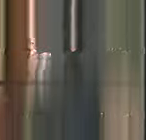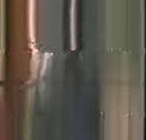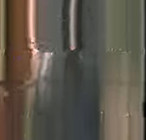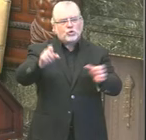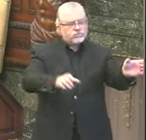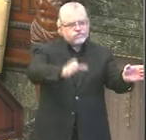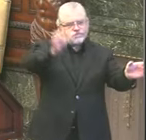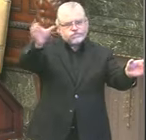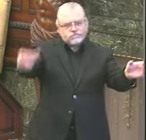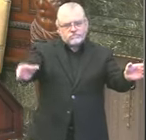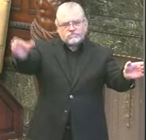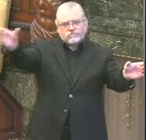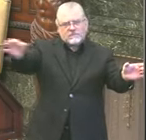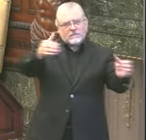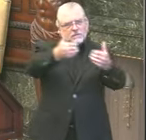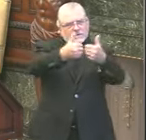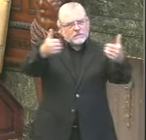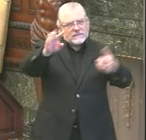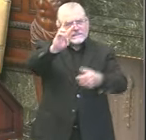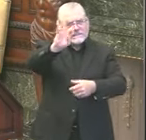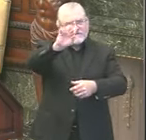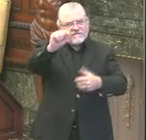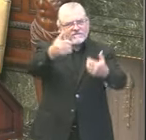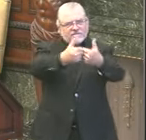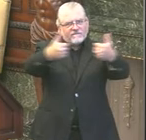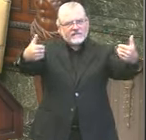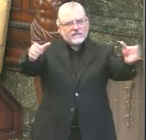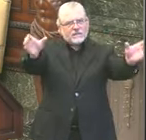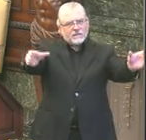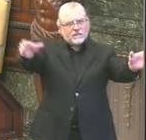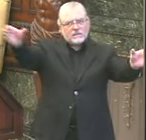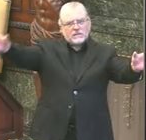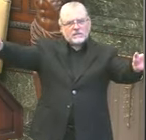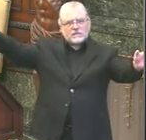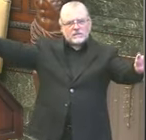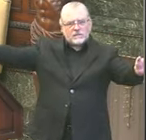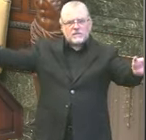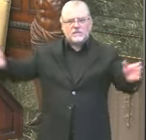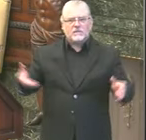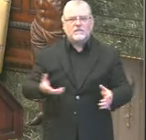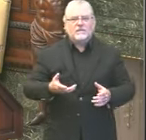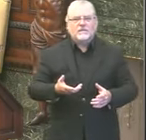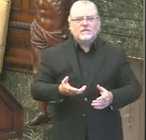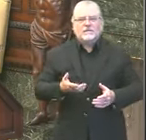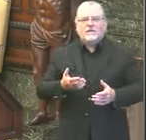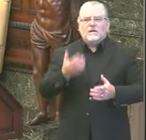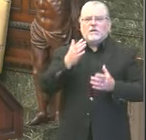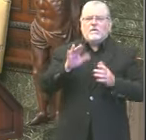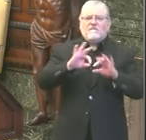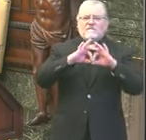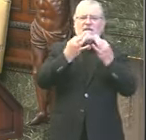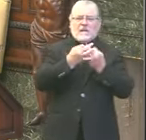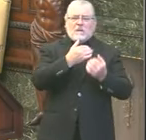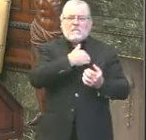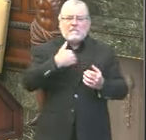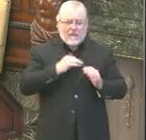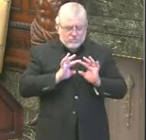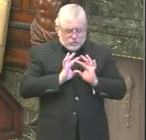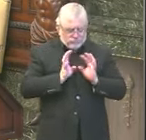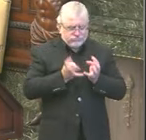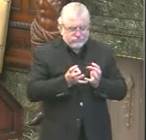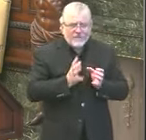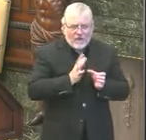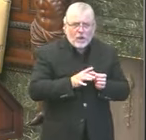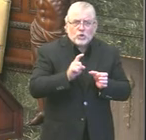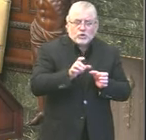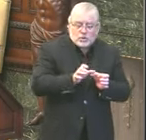other tables. You can be at the same table with your household members, less than 6 feet away, but you should be more than 6 feet away from people at other tables. It's that